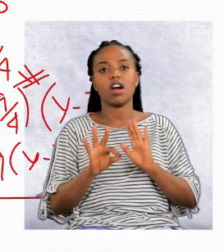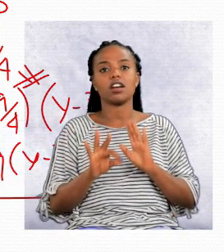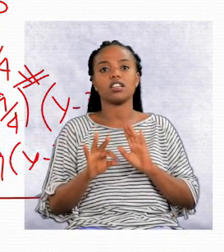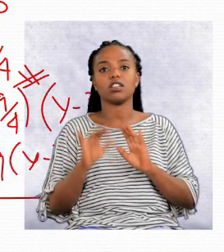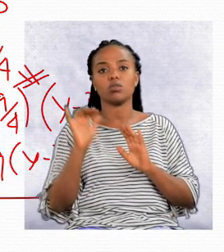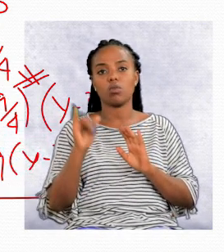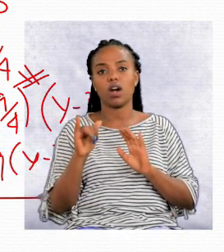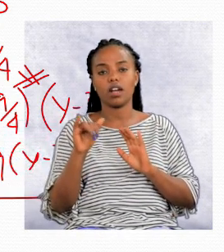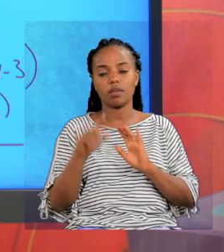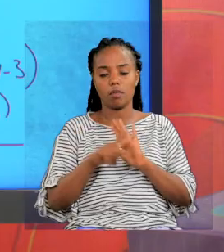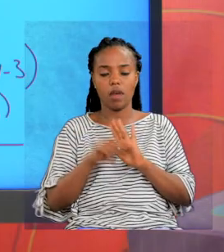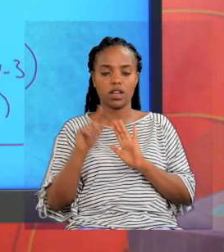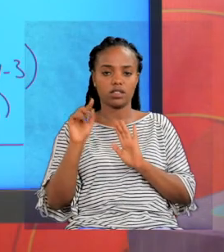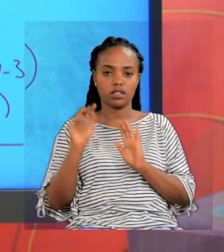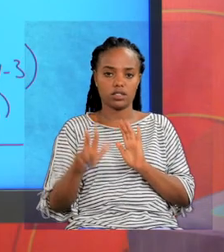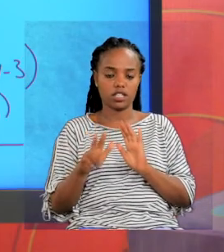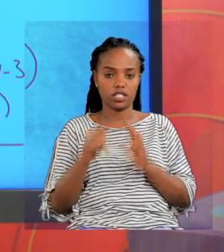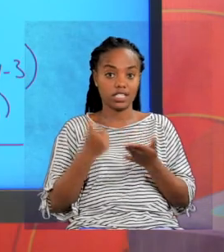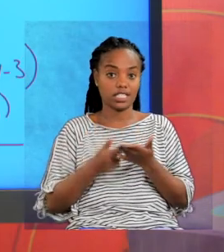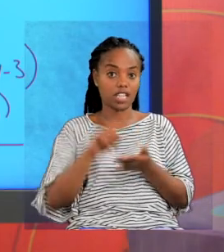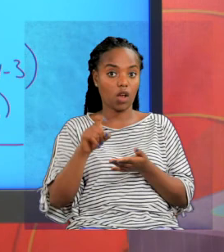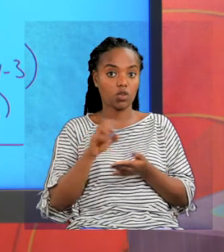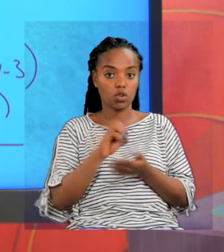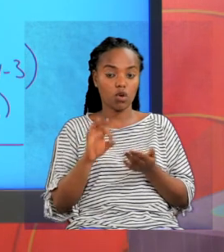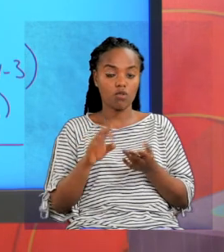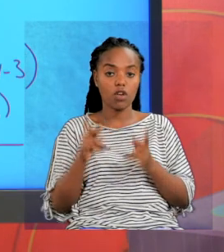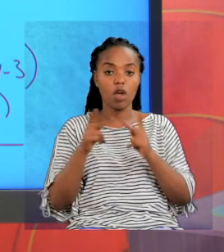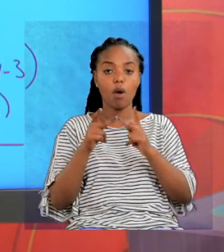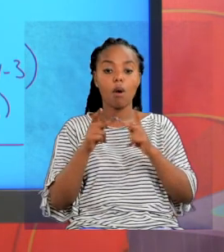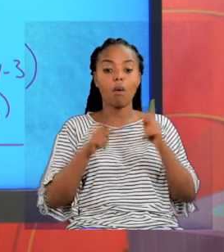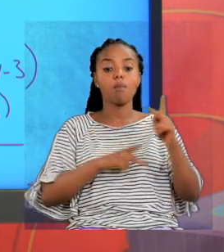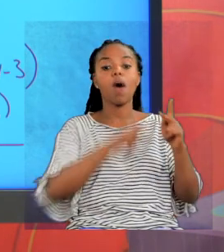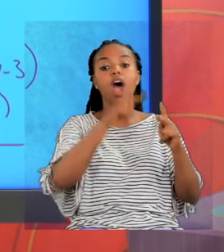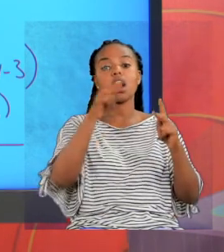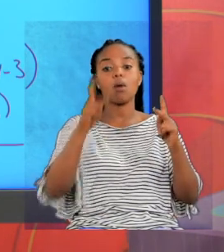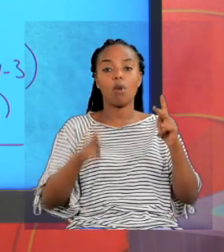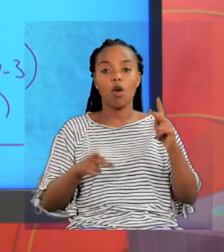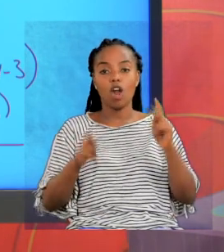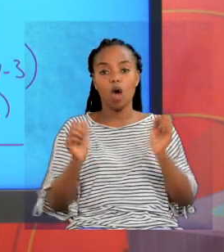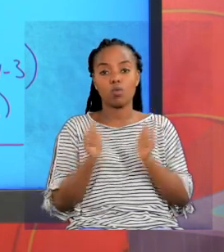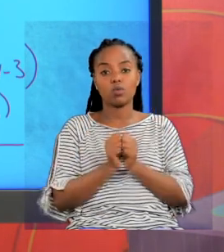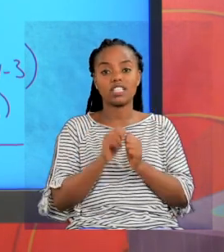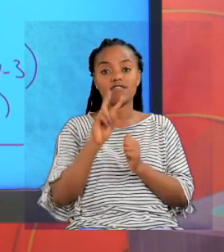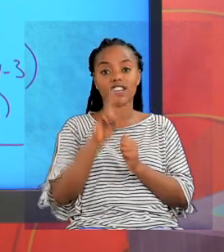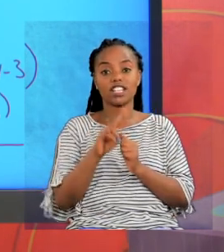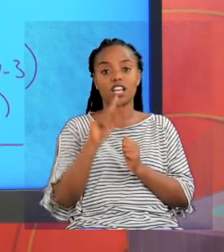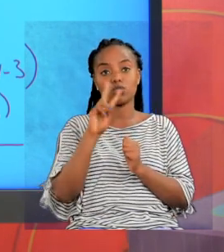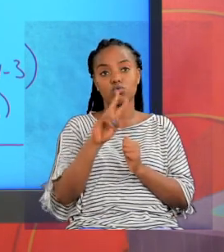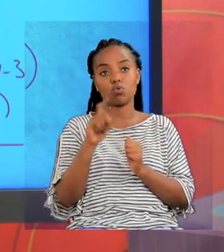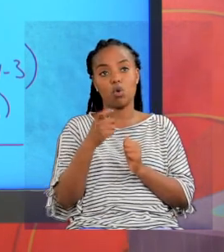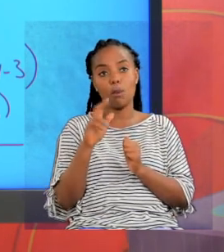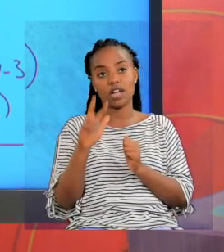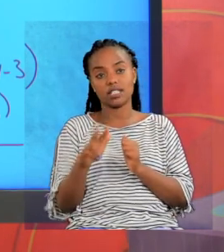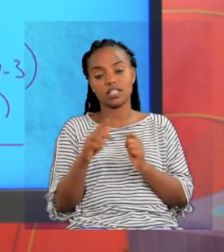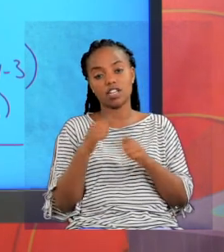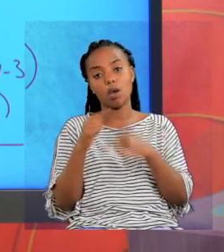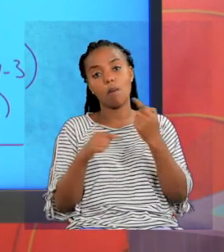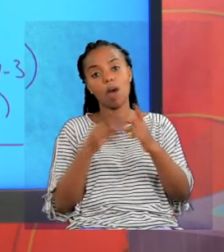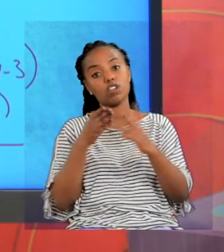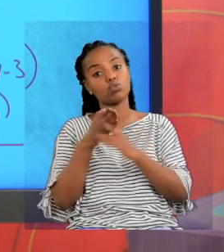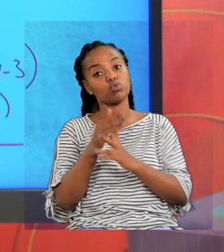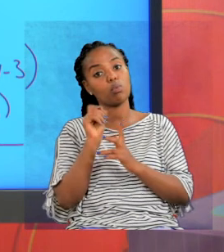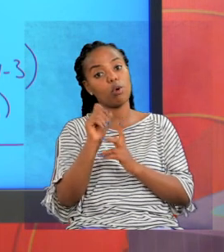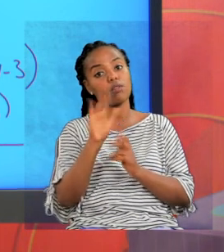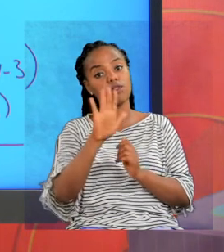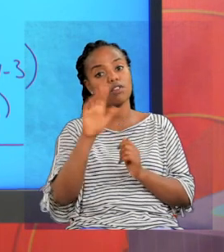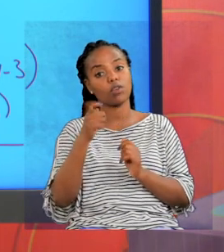So this is the equation of the parabola with vertex 4 comma 3 pass through the point